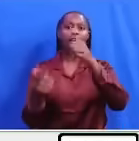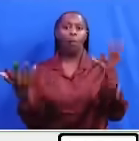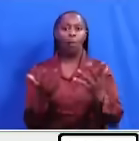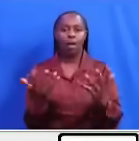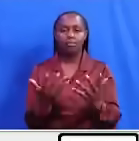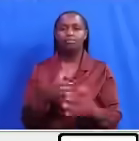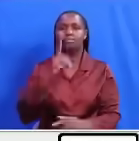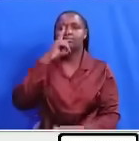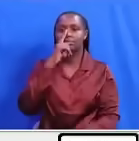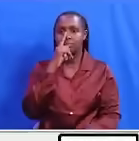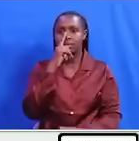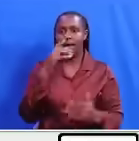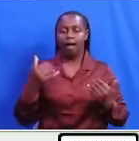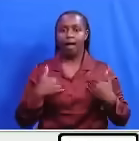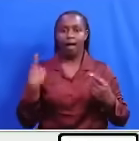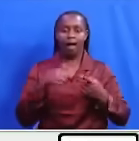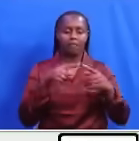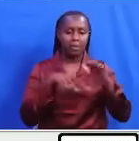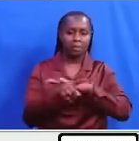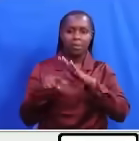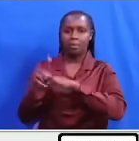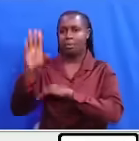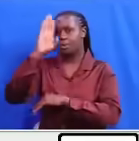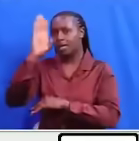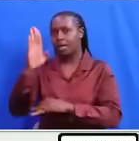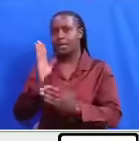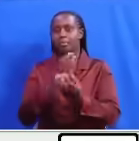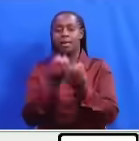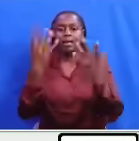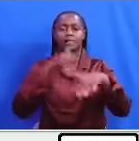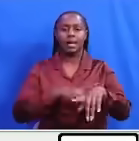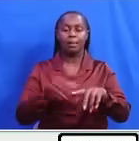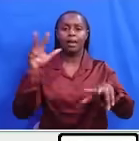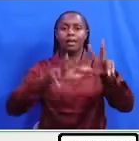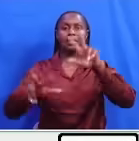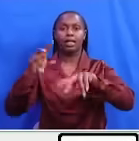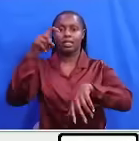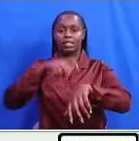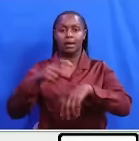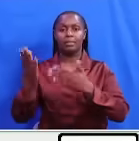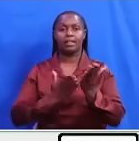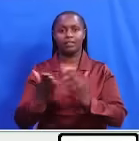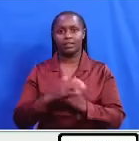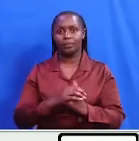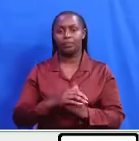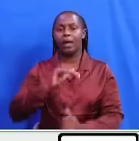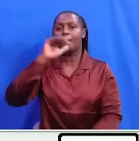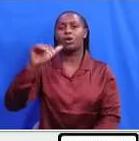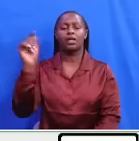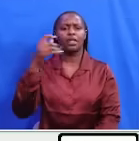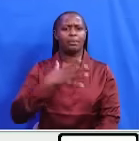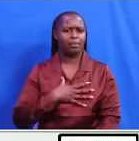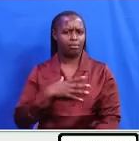President Kithure Kindiki has set camp Sunday, spending time in Kirinyaga during a church service. You know, the people of the mountain can laugh with you,